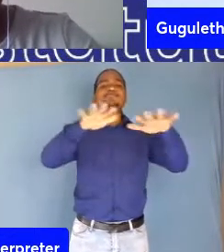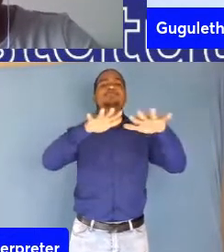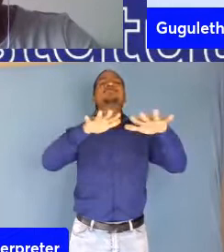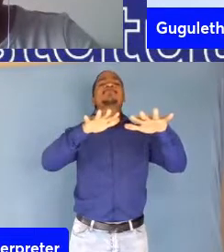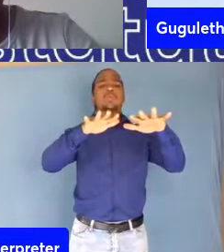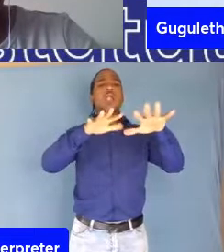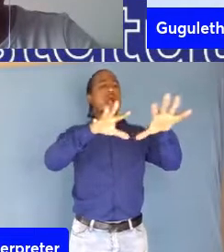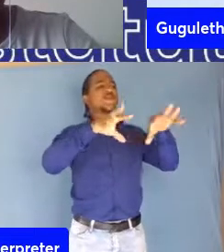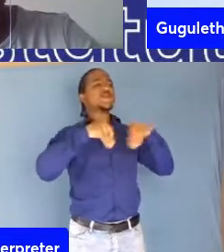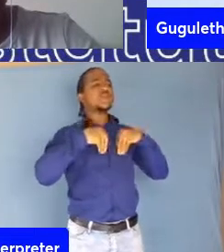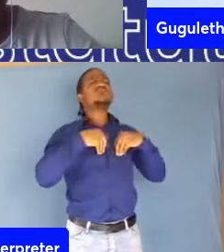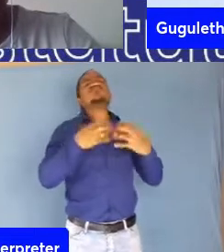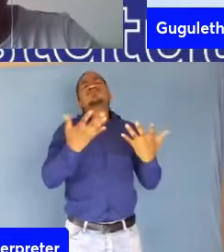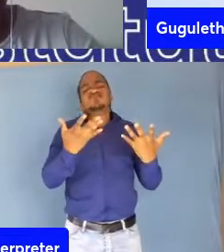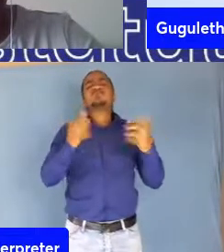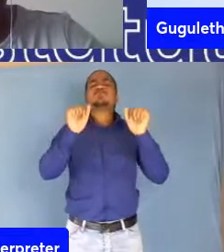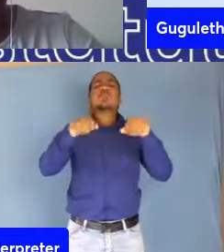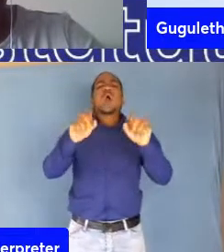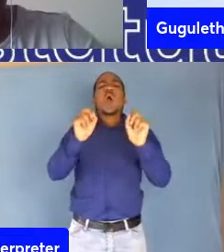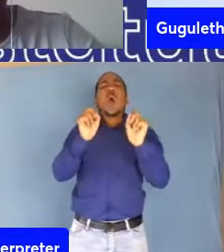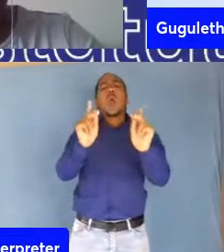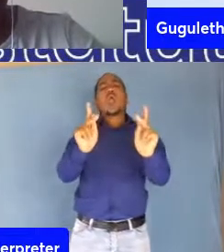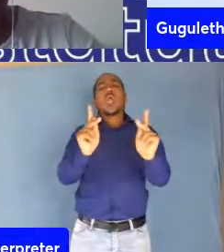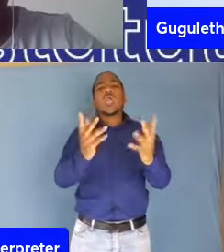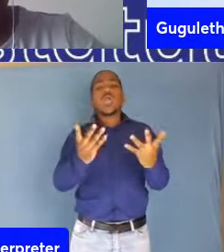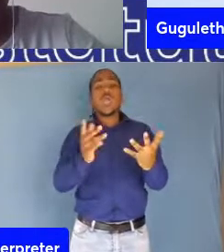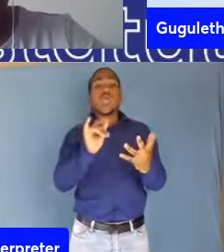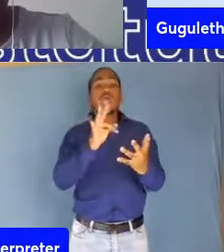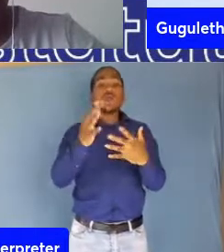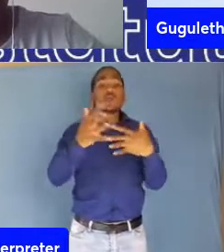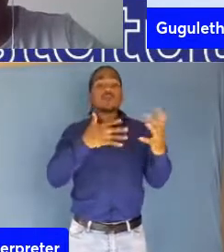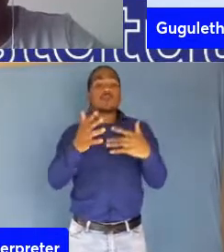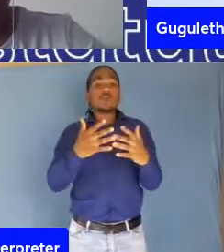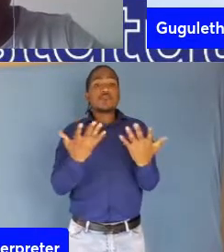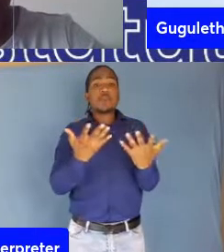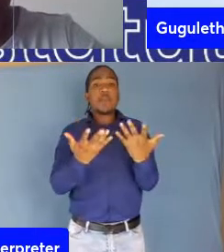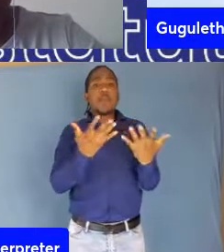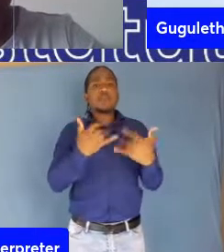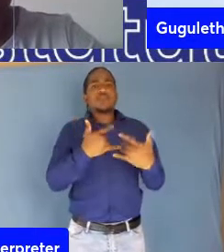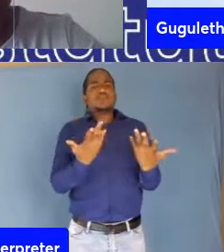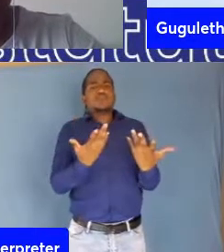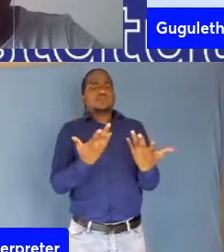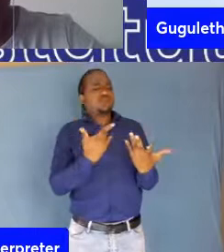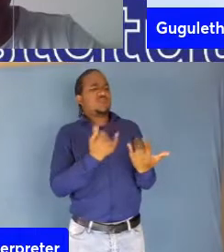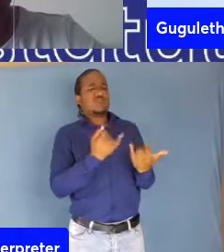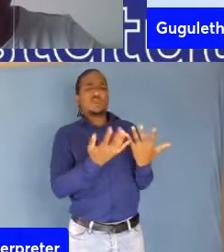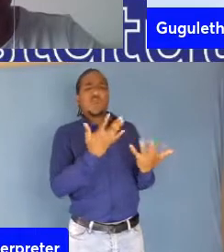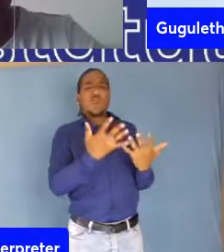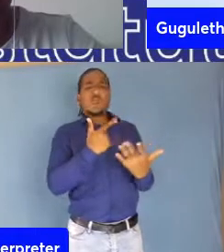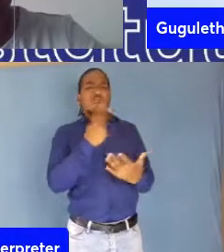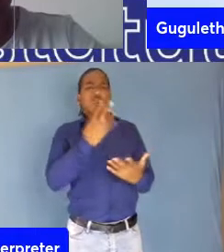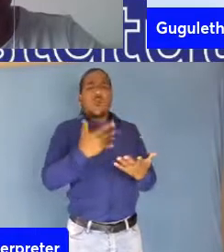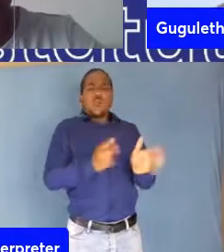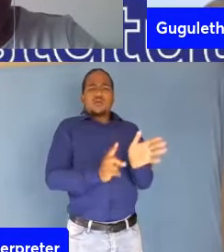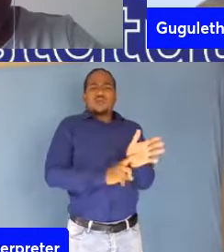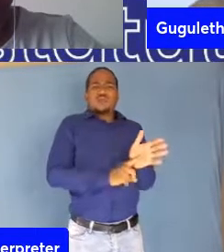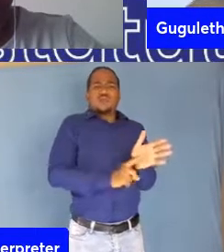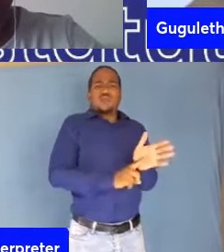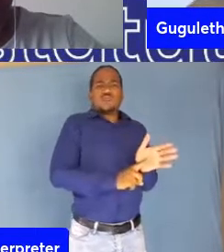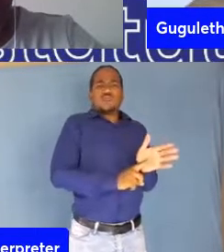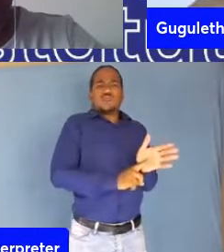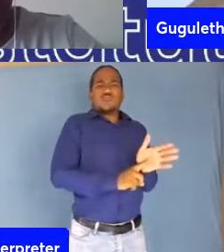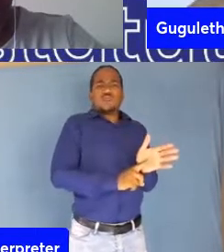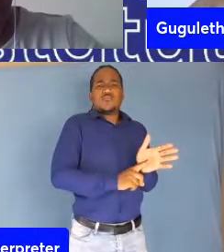a sipho to just whenever usipho episungamo efuna ukureleasa that he can